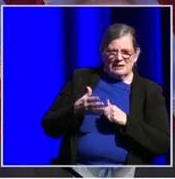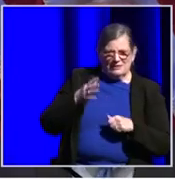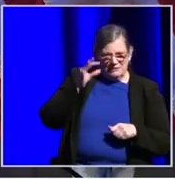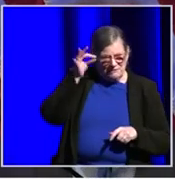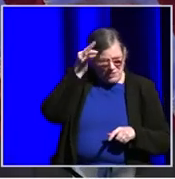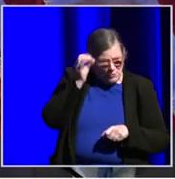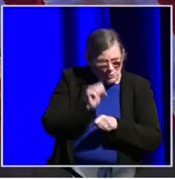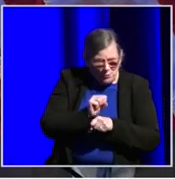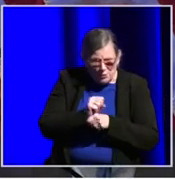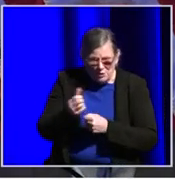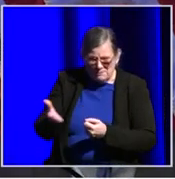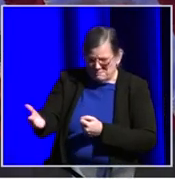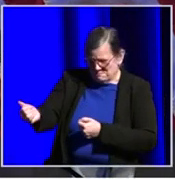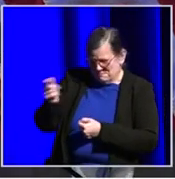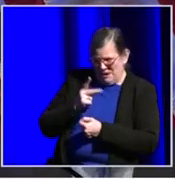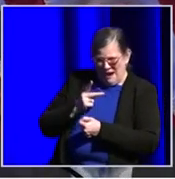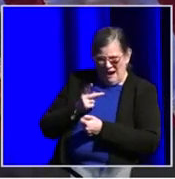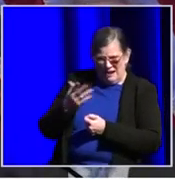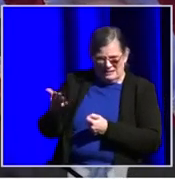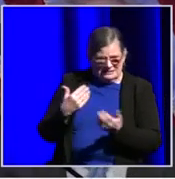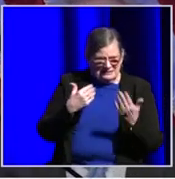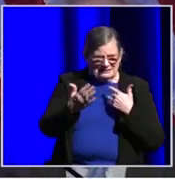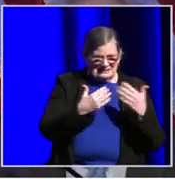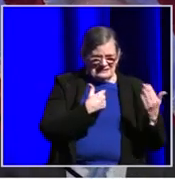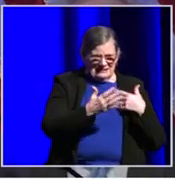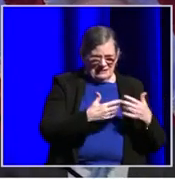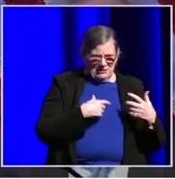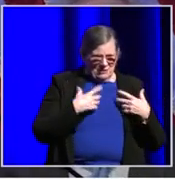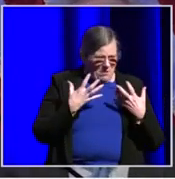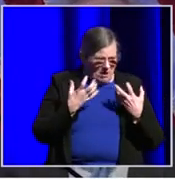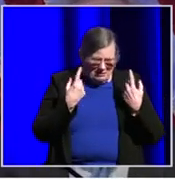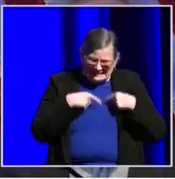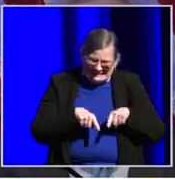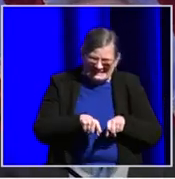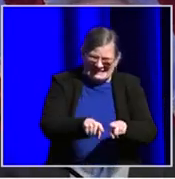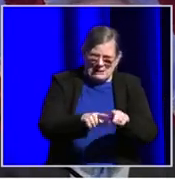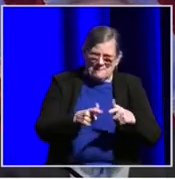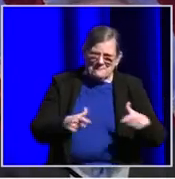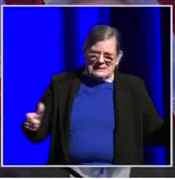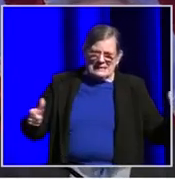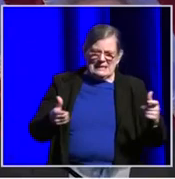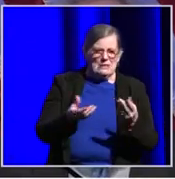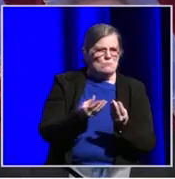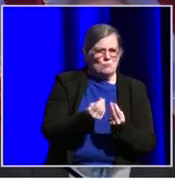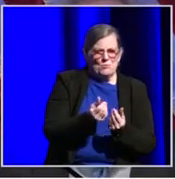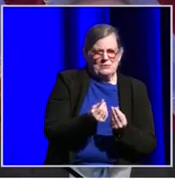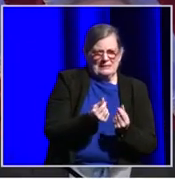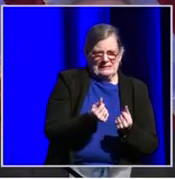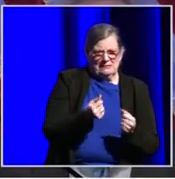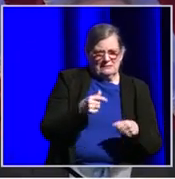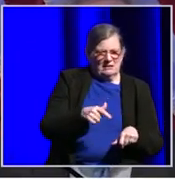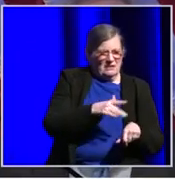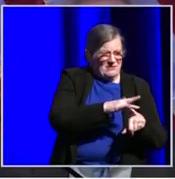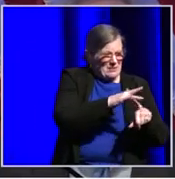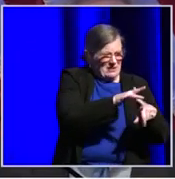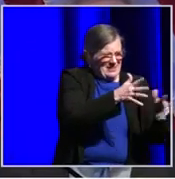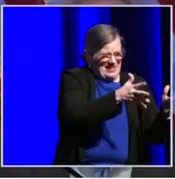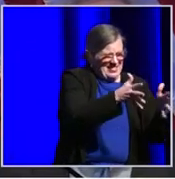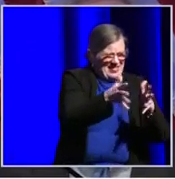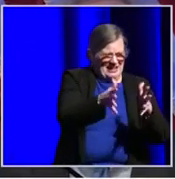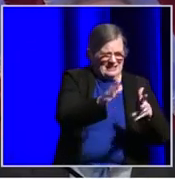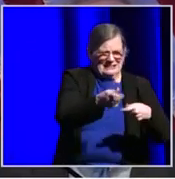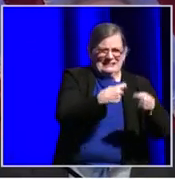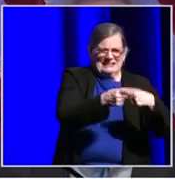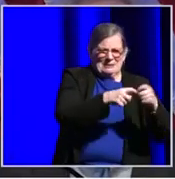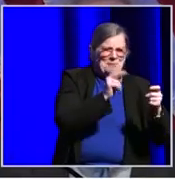time or to realign their vast property holdings for use by the local government, by nonprofits,